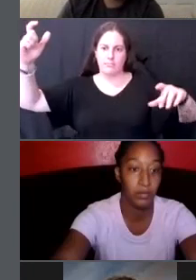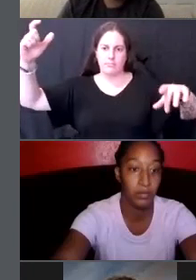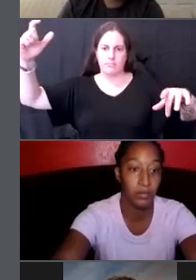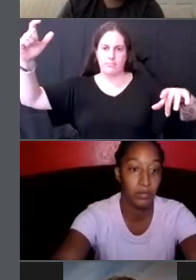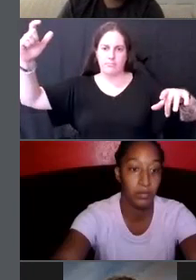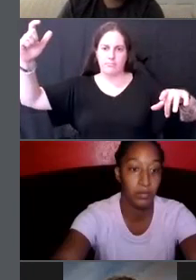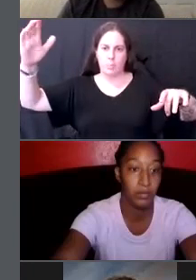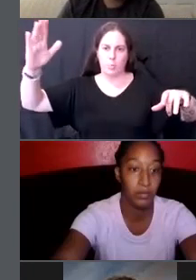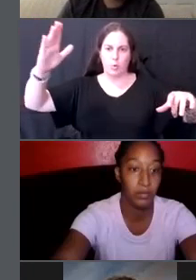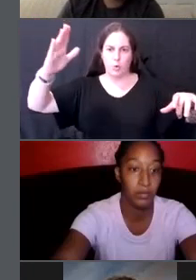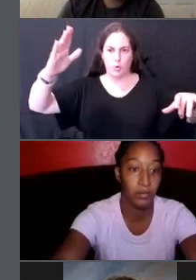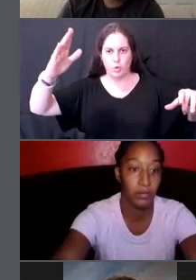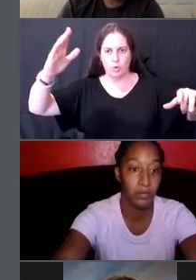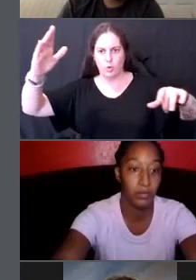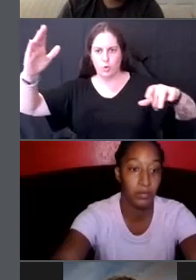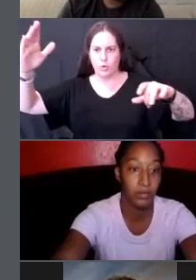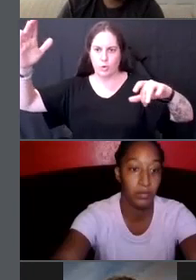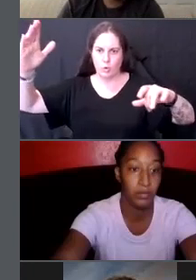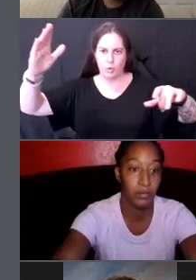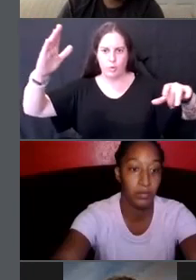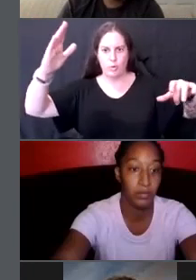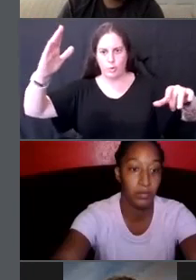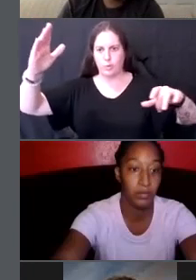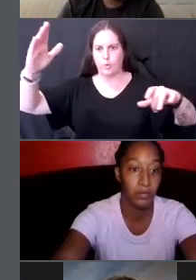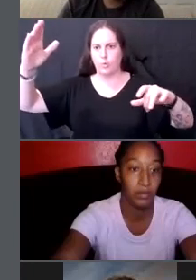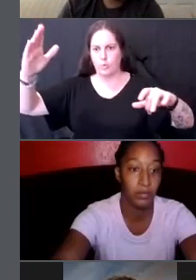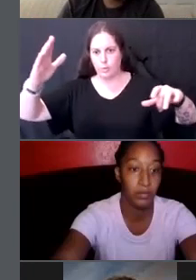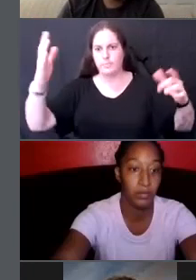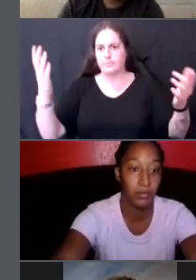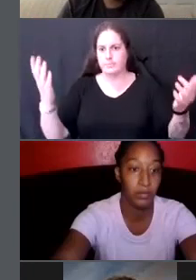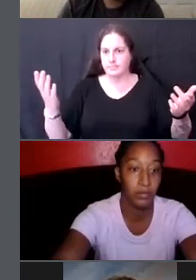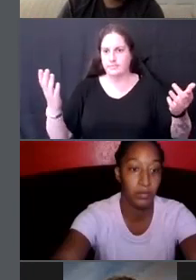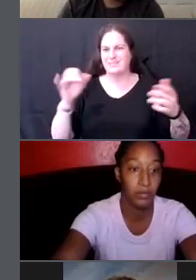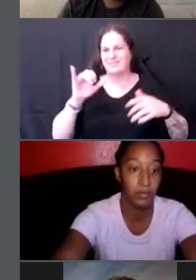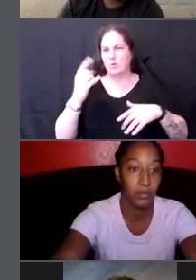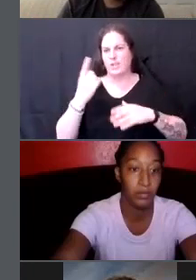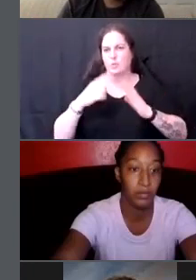Okay, so that's one example of this,